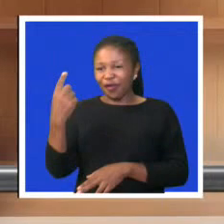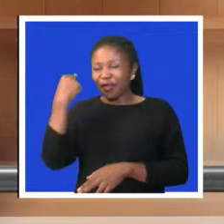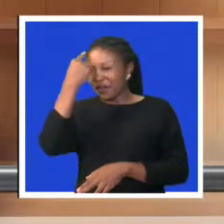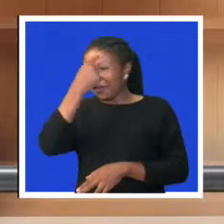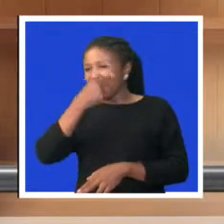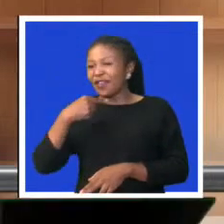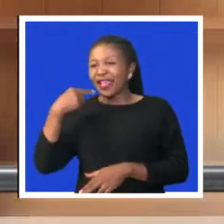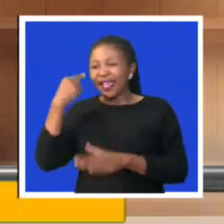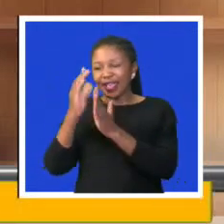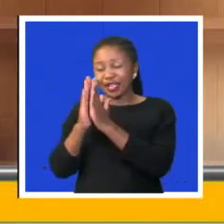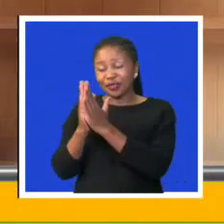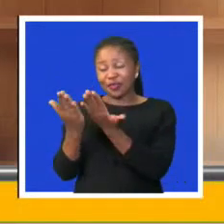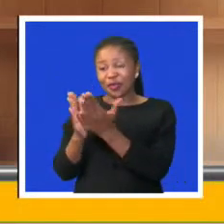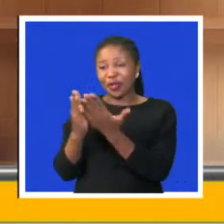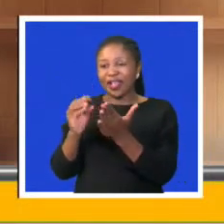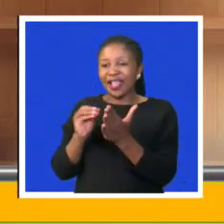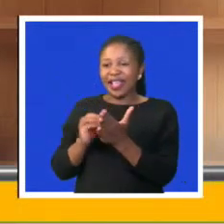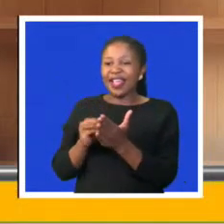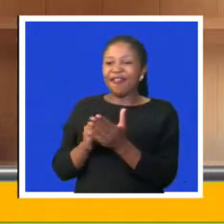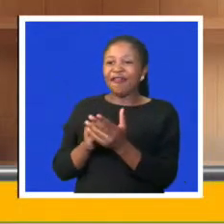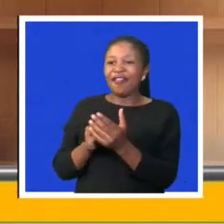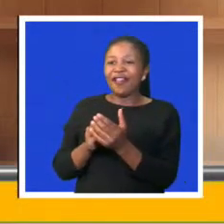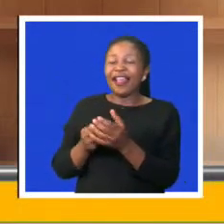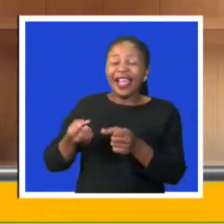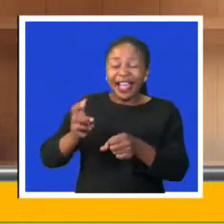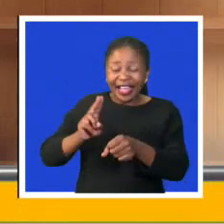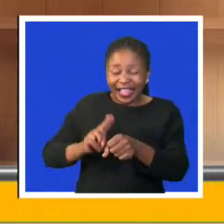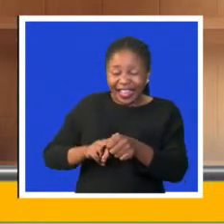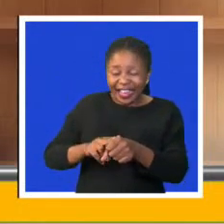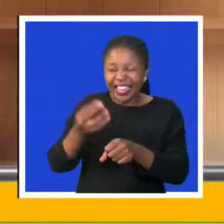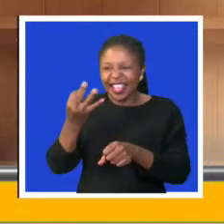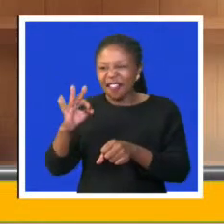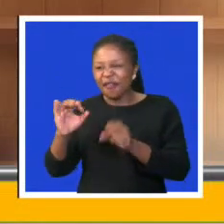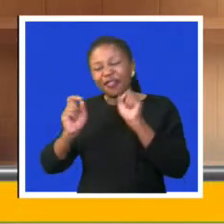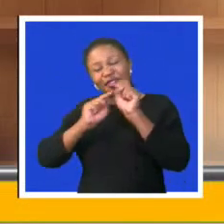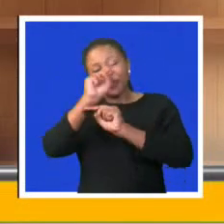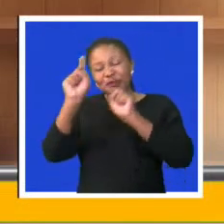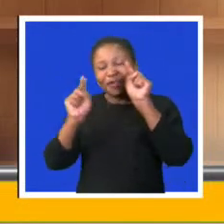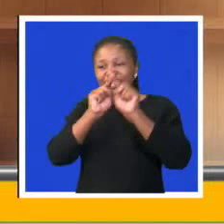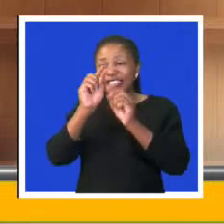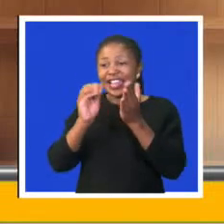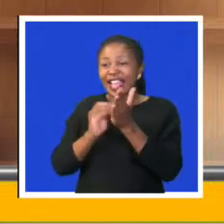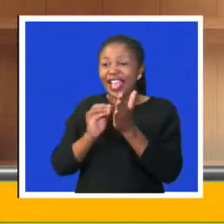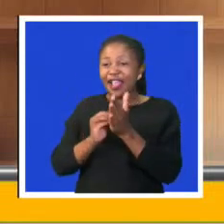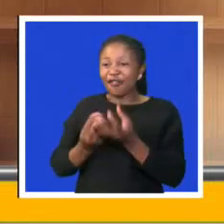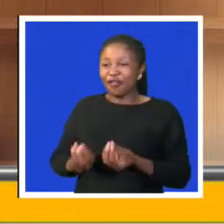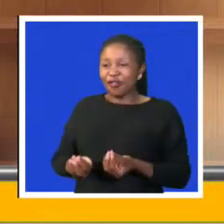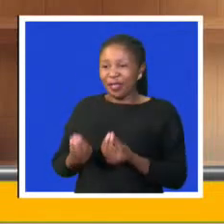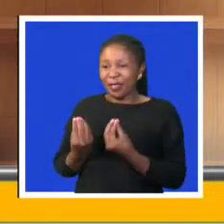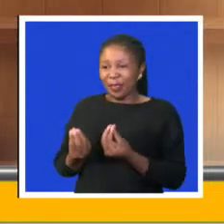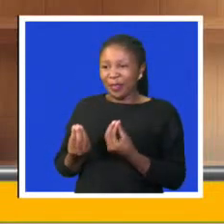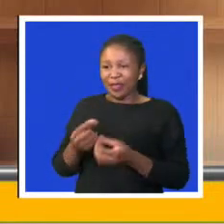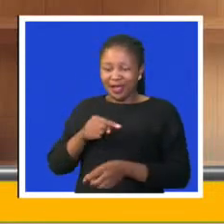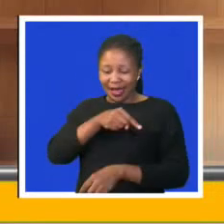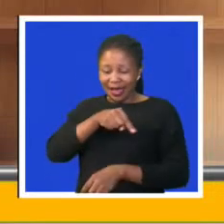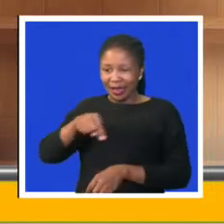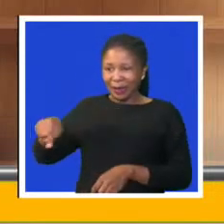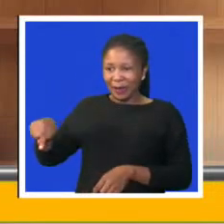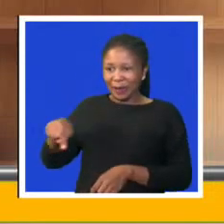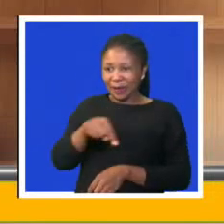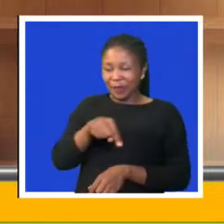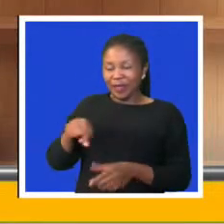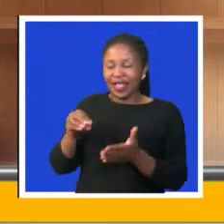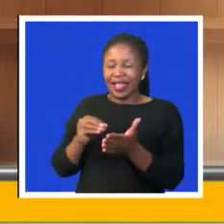p.m. until 5 p.m. And of course, if you do have any questions, please use our WhatsApp number. That is it from